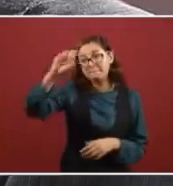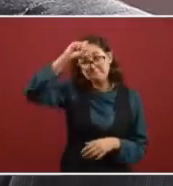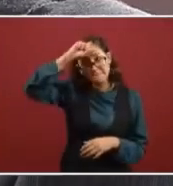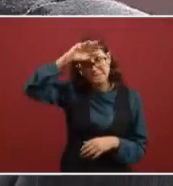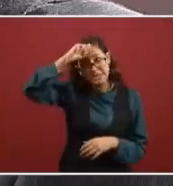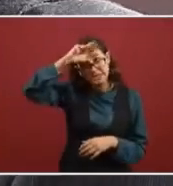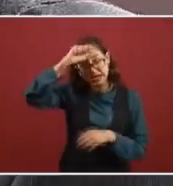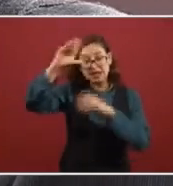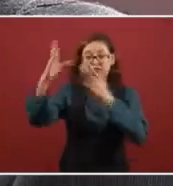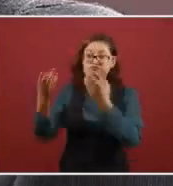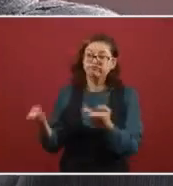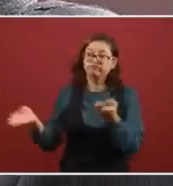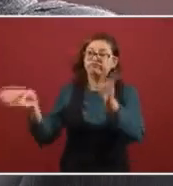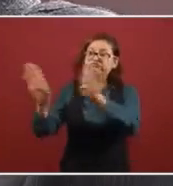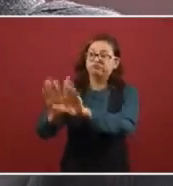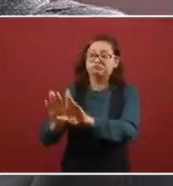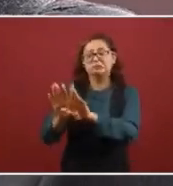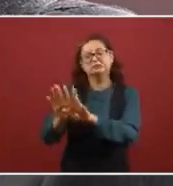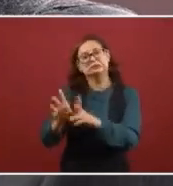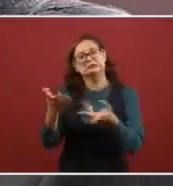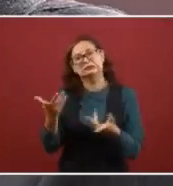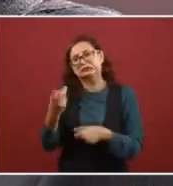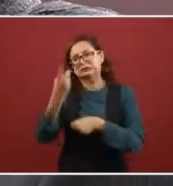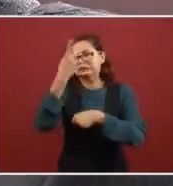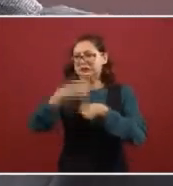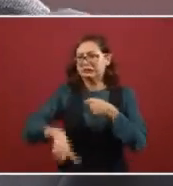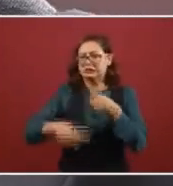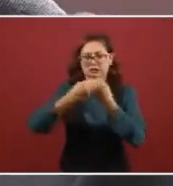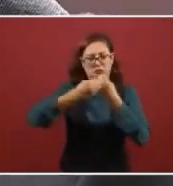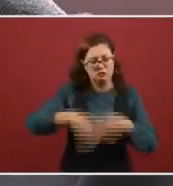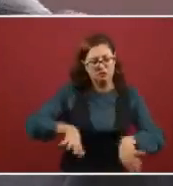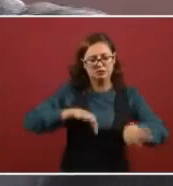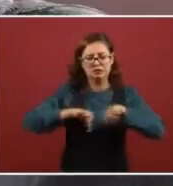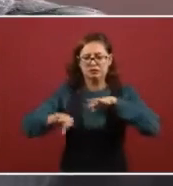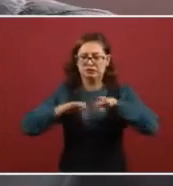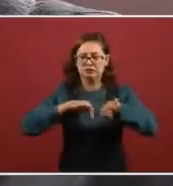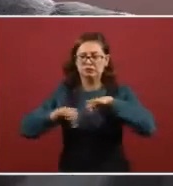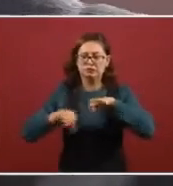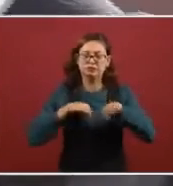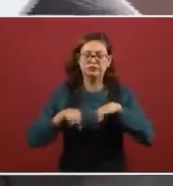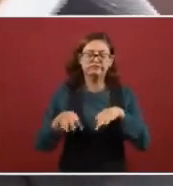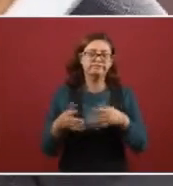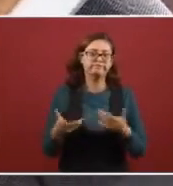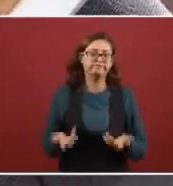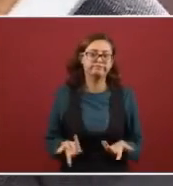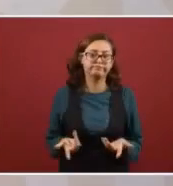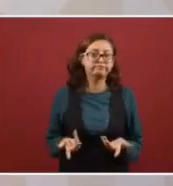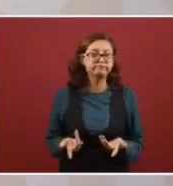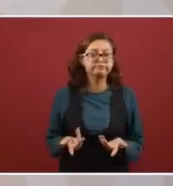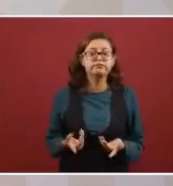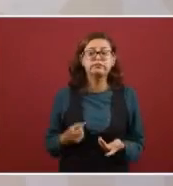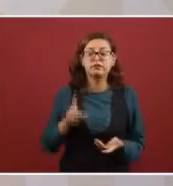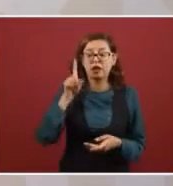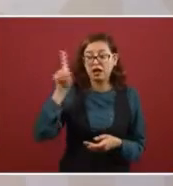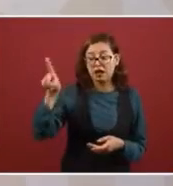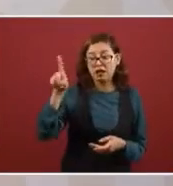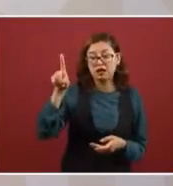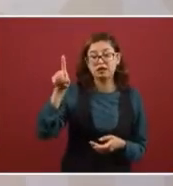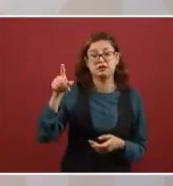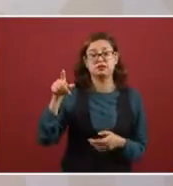that there was a mine getting closed, and it was affecting them a lot because they had no work. A mine for sure.